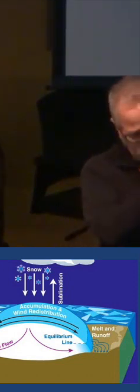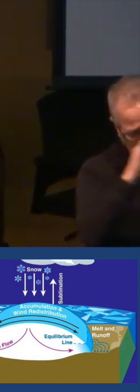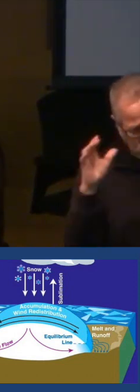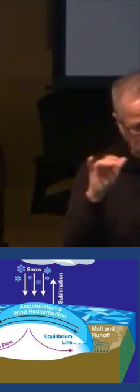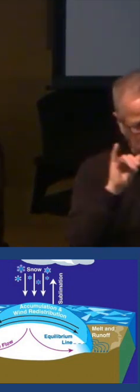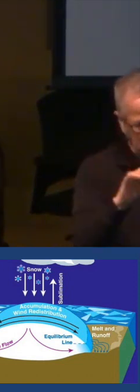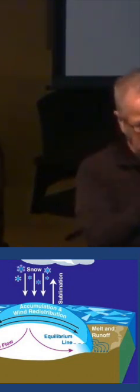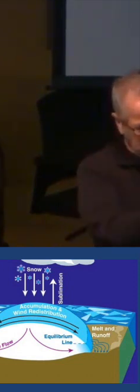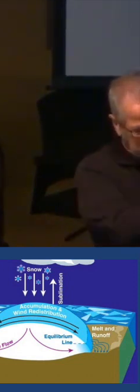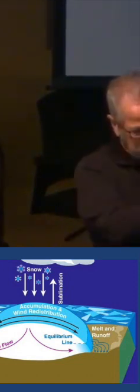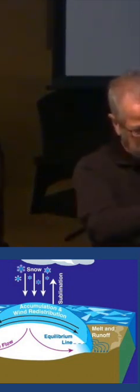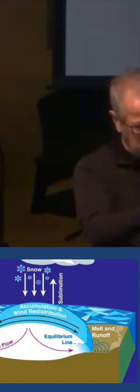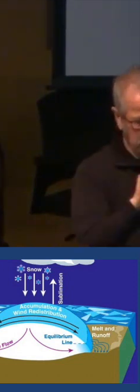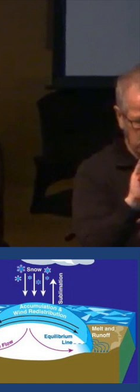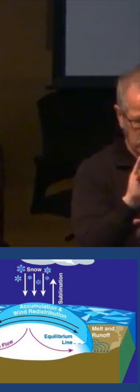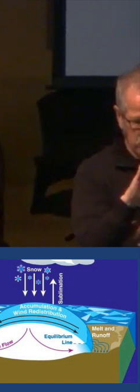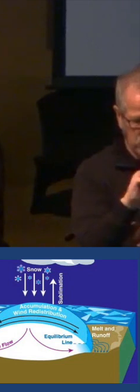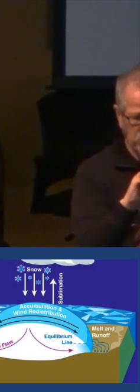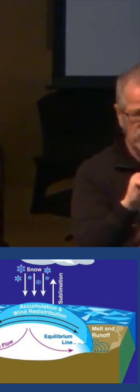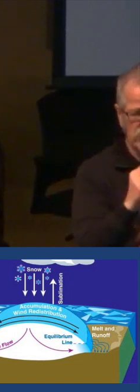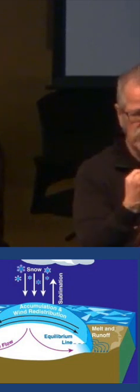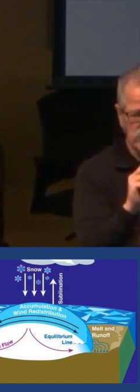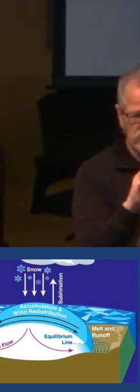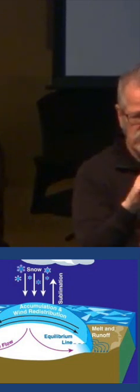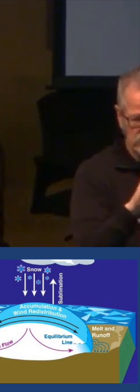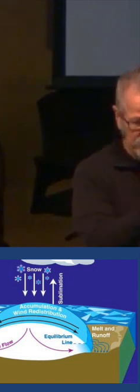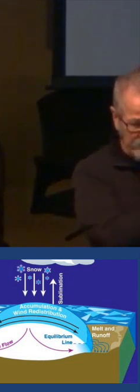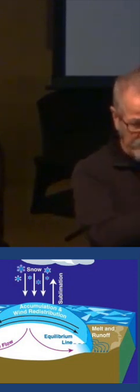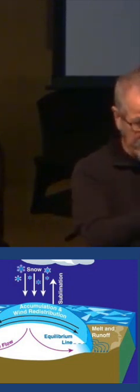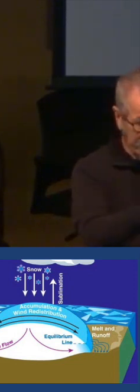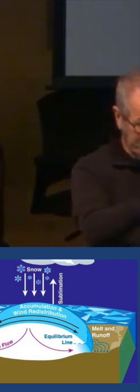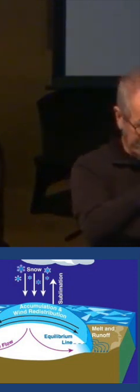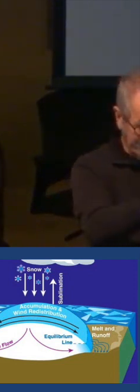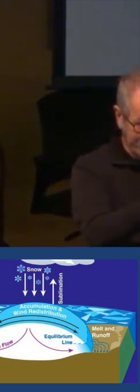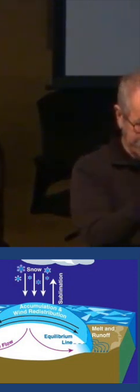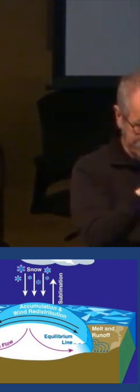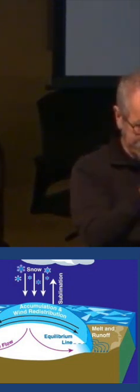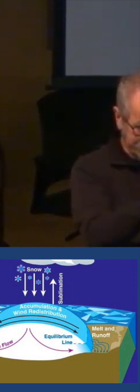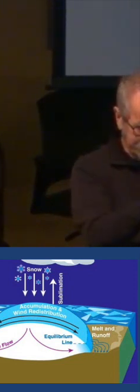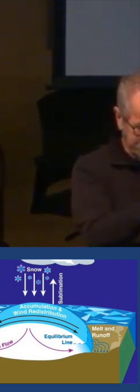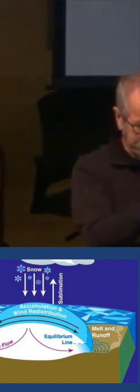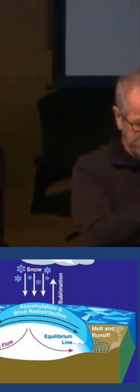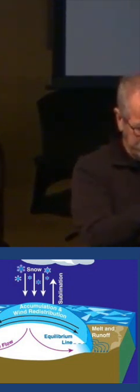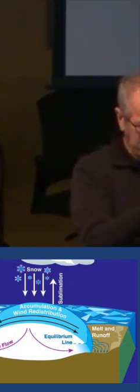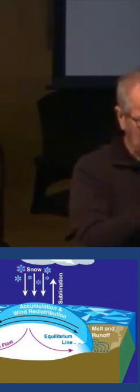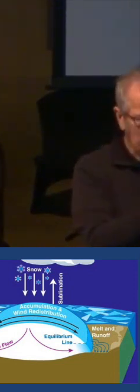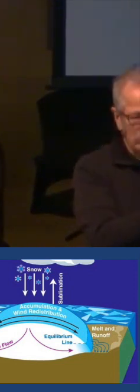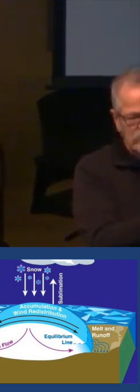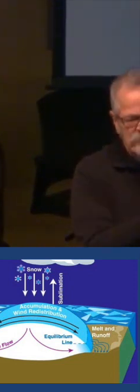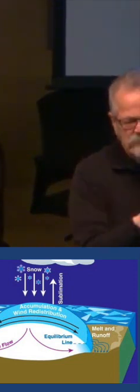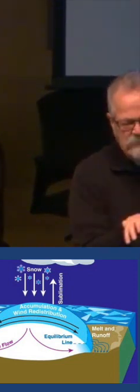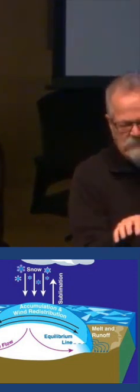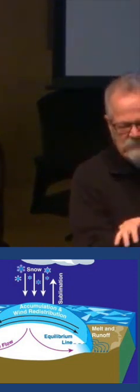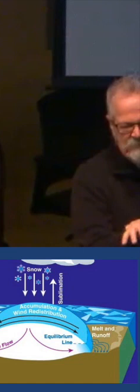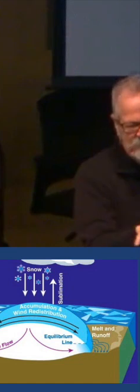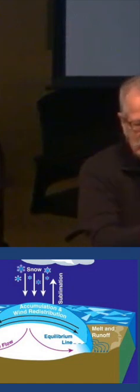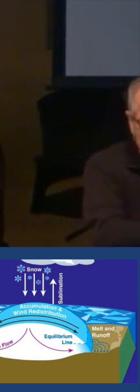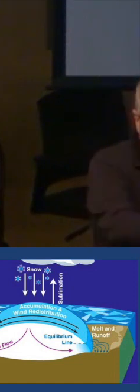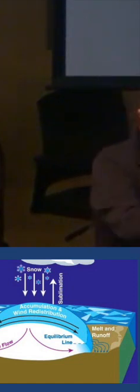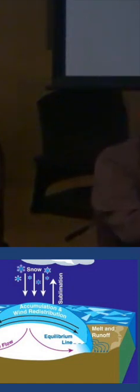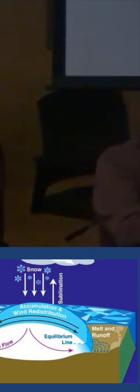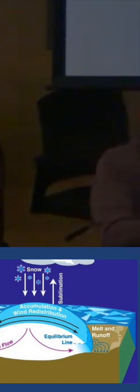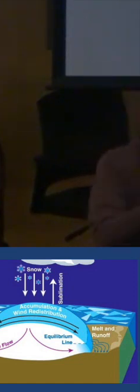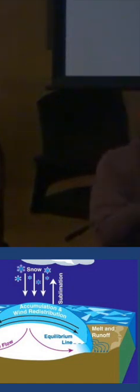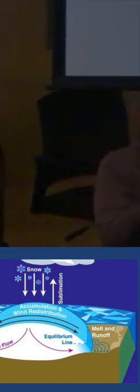its margins through glaciers that are moving it. So this is a nice animation of glacier